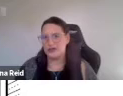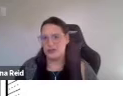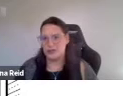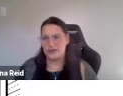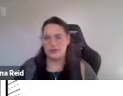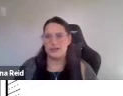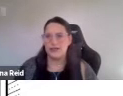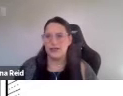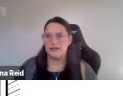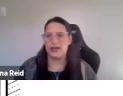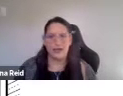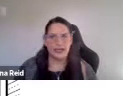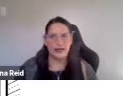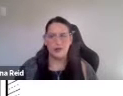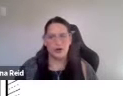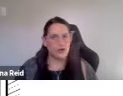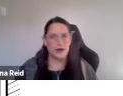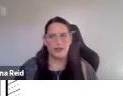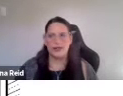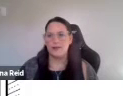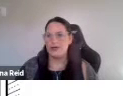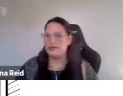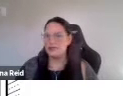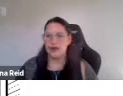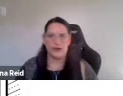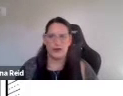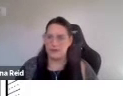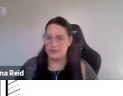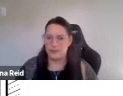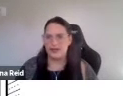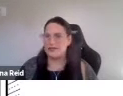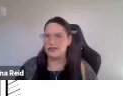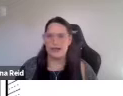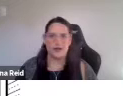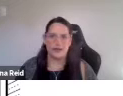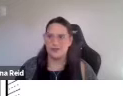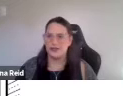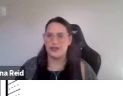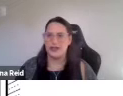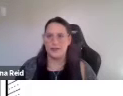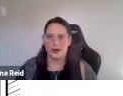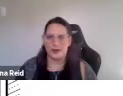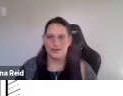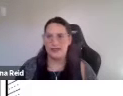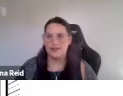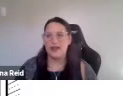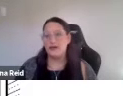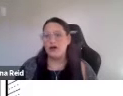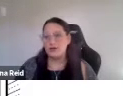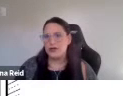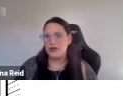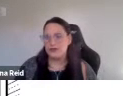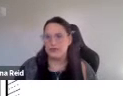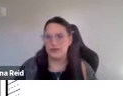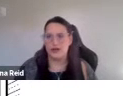research university, which means any program on campus, whether it be biology, art history, American studies, they're